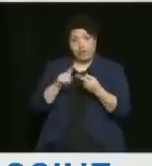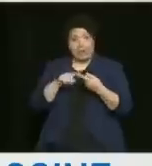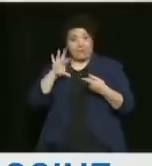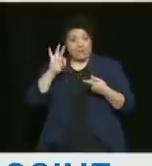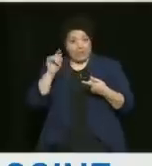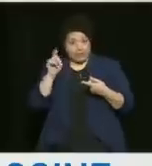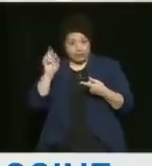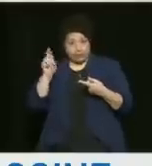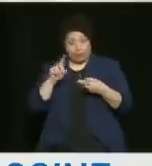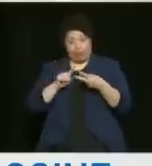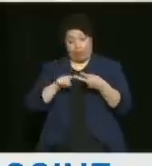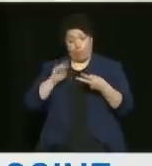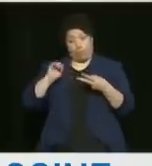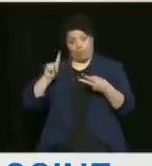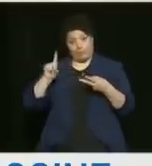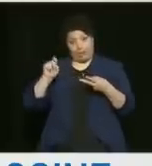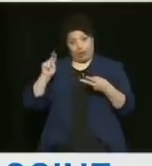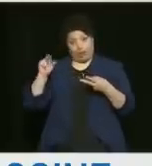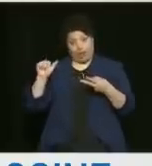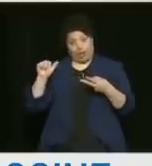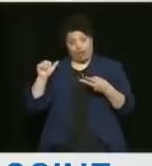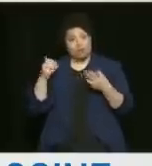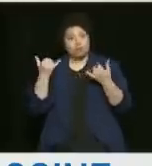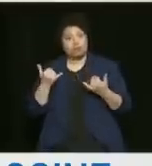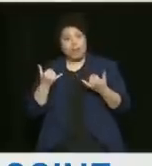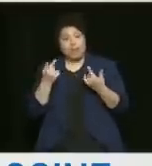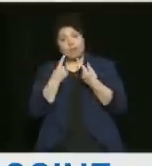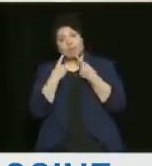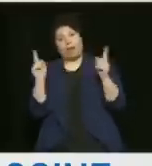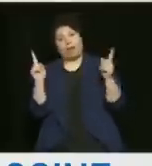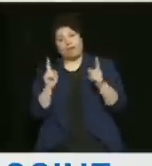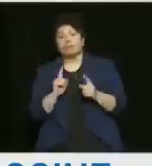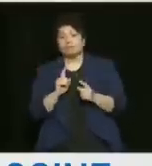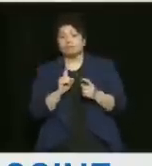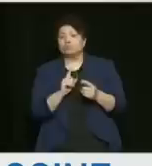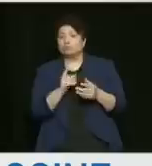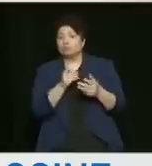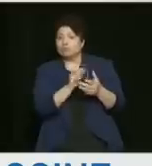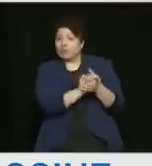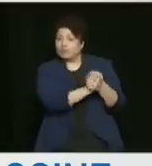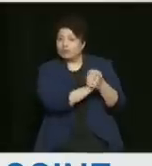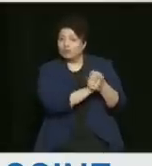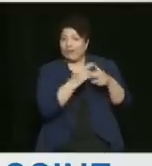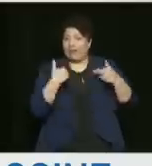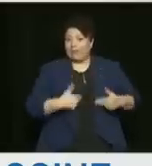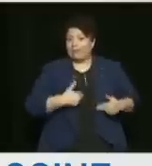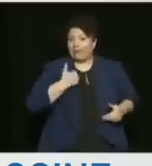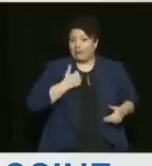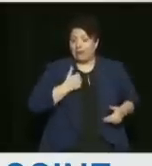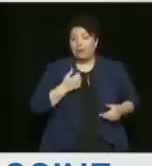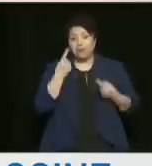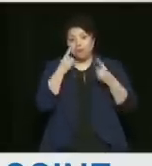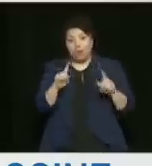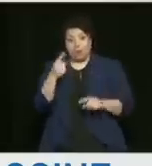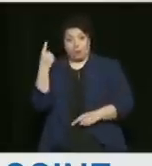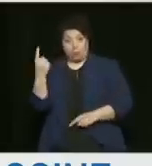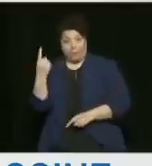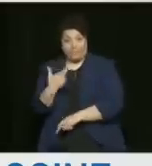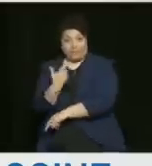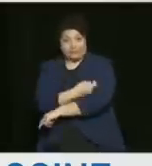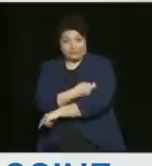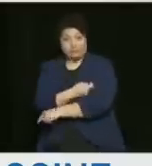We have today, congratulations to our colleague at Health Canada, we now have one approved vaccine. But our planning still